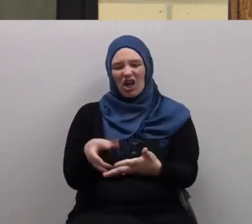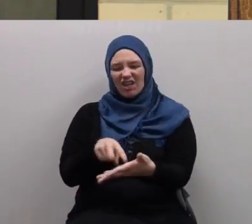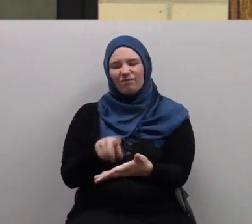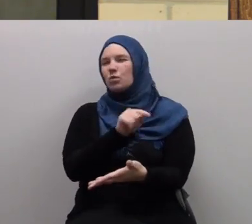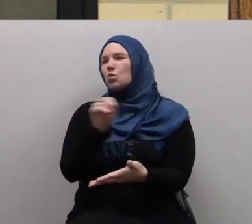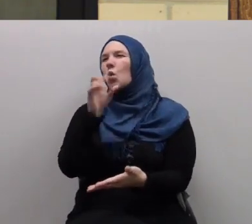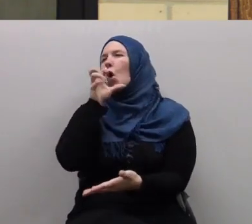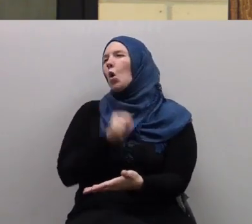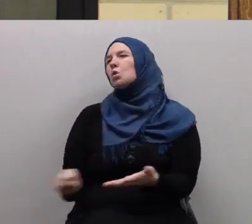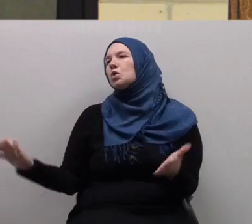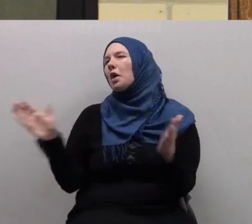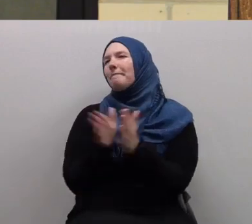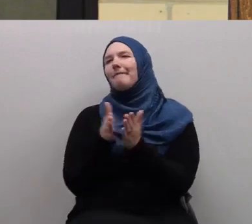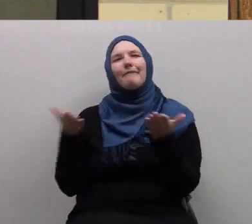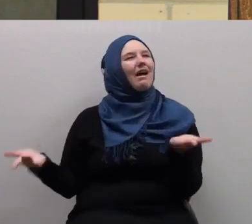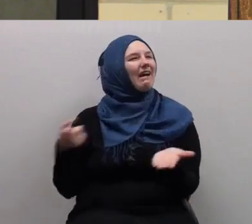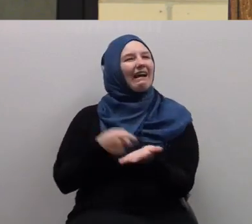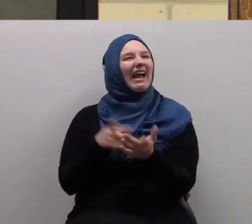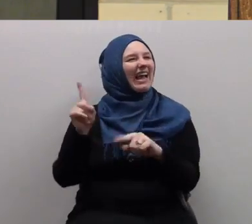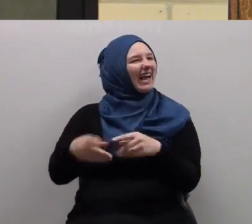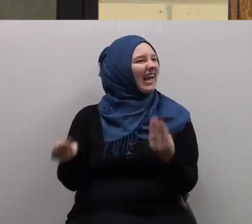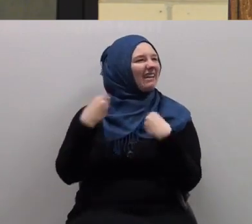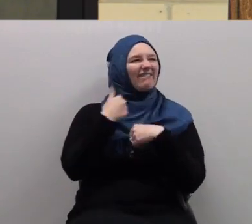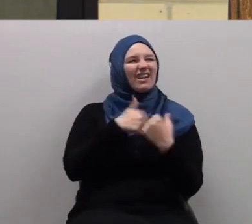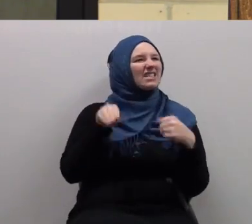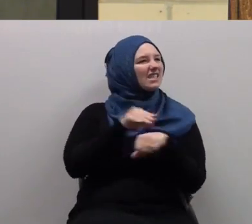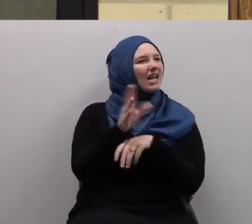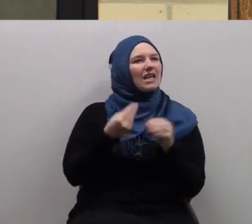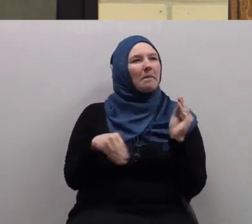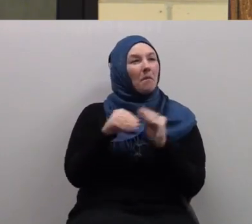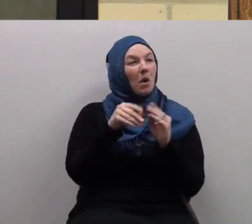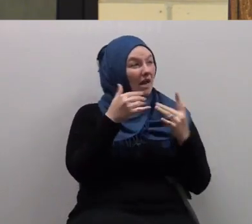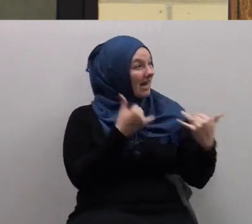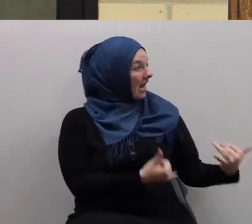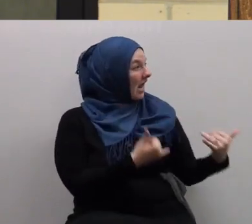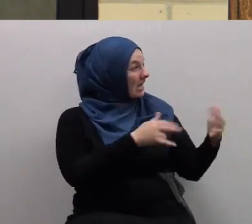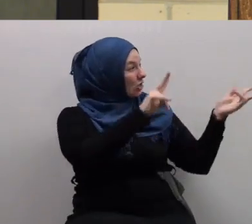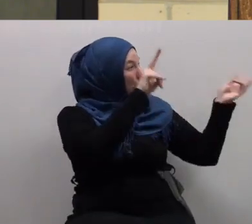old a book to offer us guidance for contemporary issues.